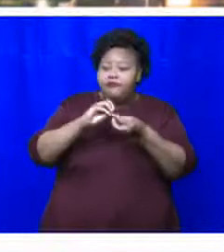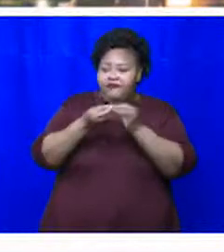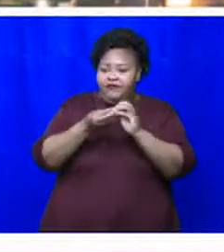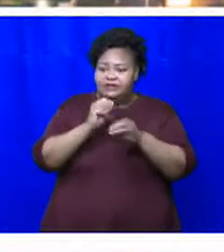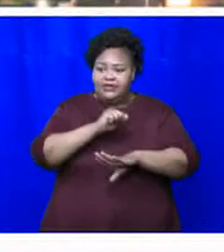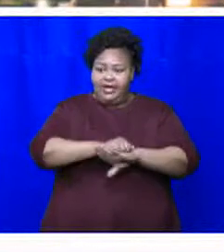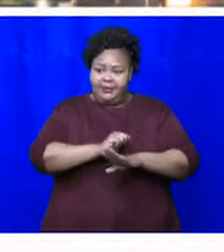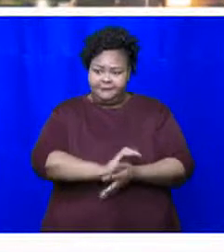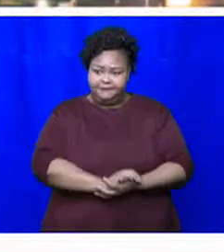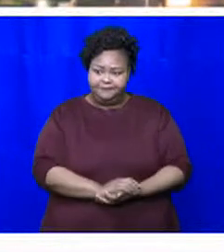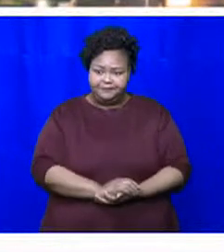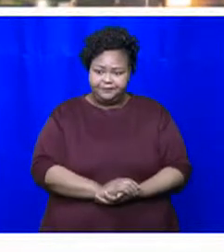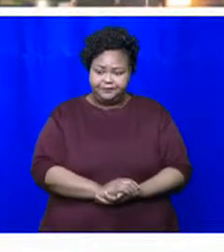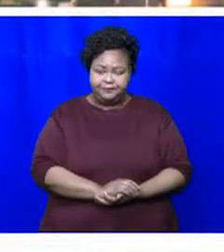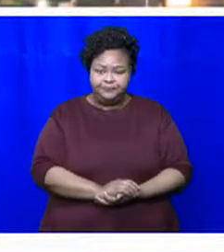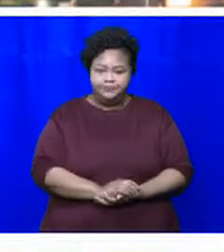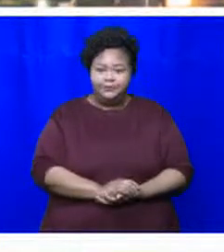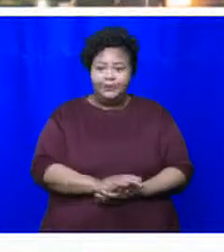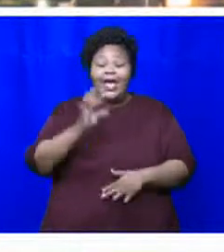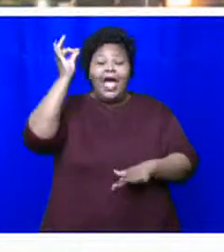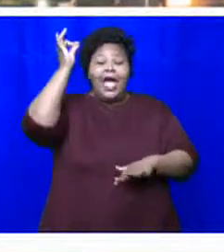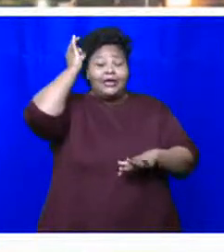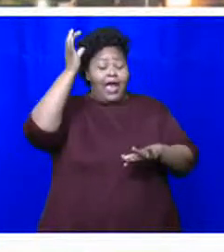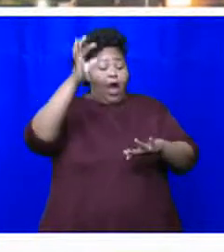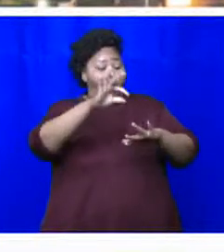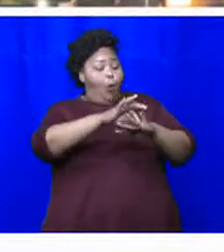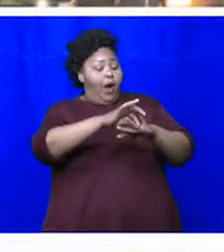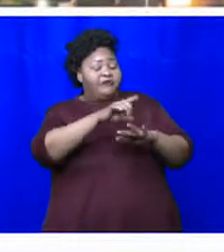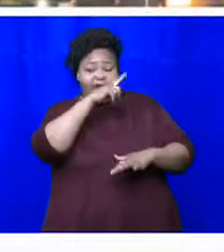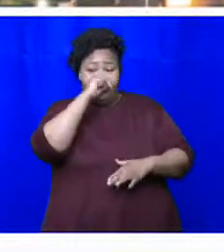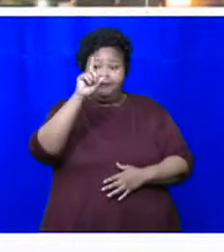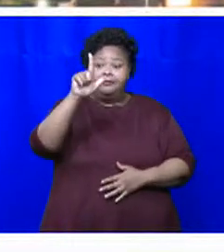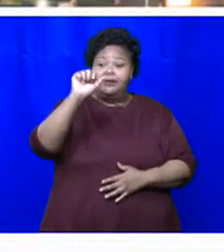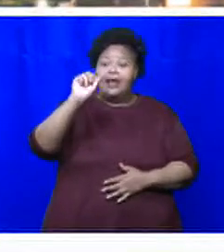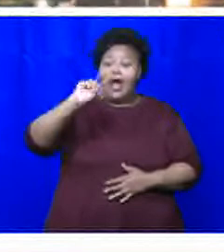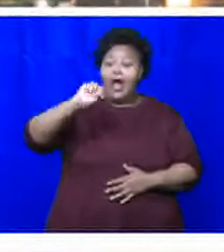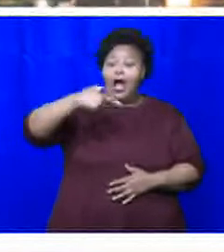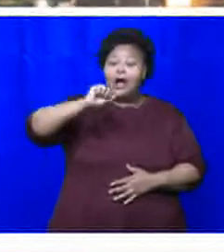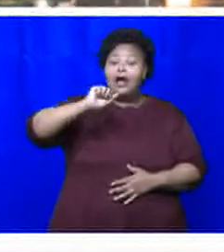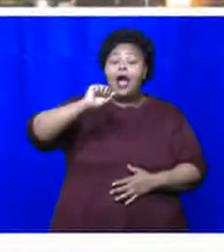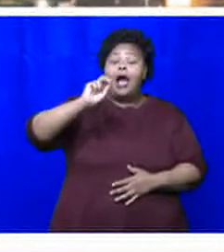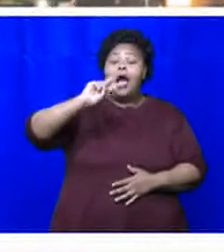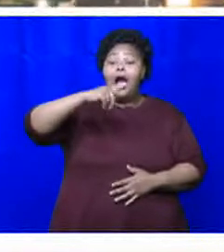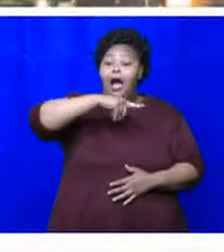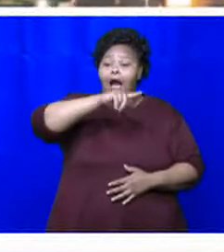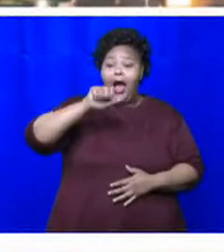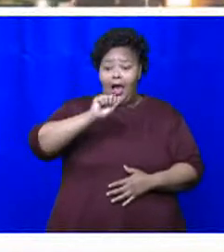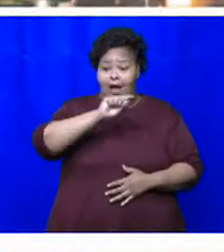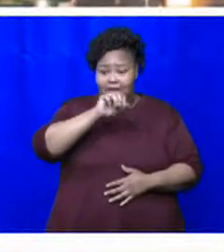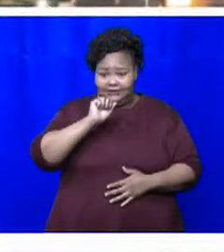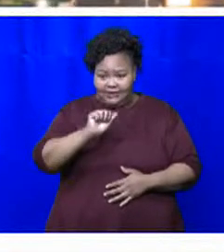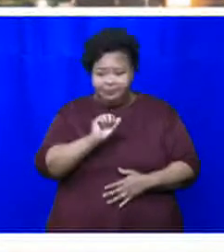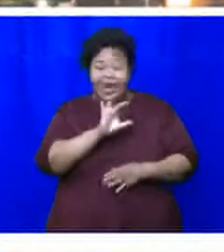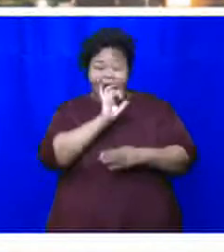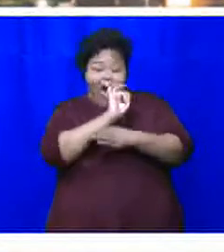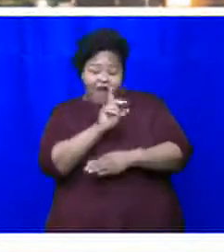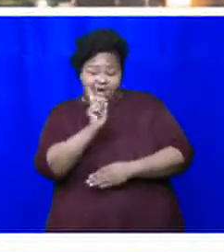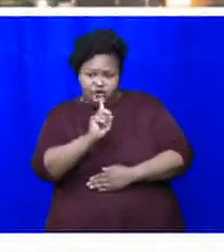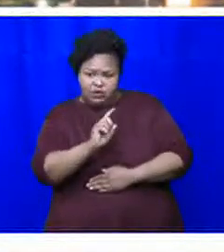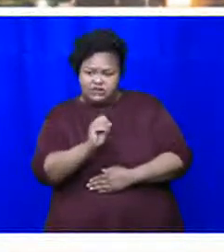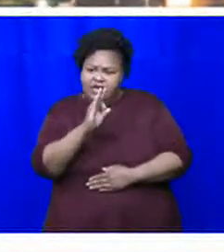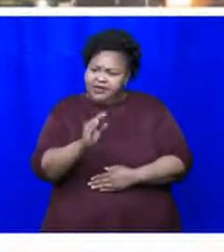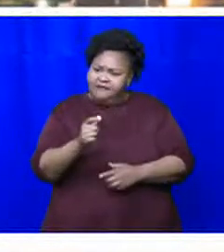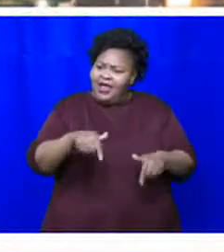Eli. Inkhosikati make LaNgangaza seyikhuthathe kwesekelana etikhatsini tebuhle naletimatima